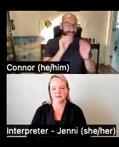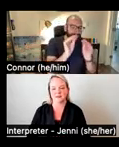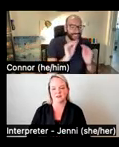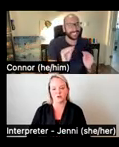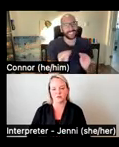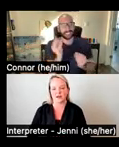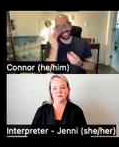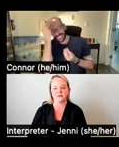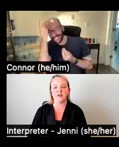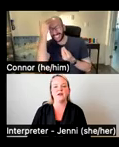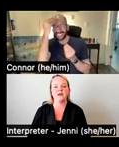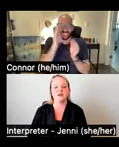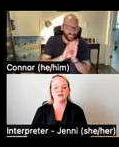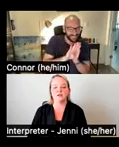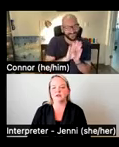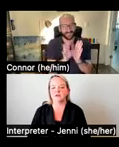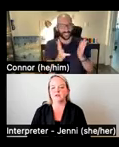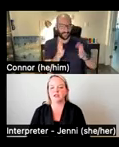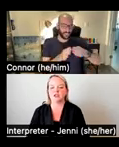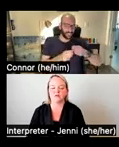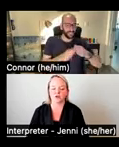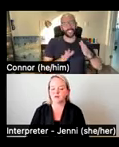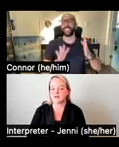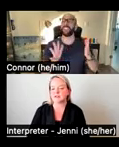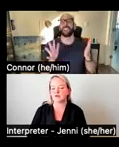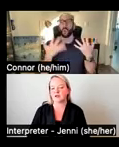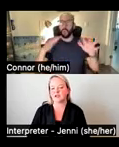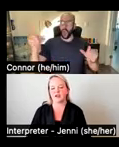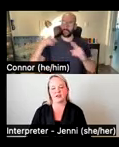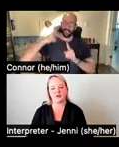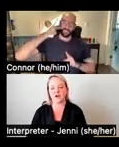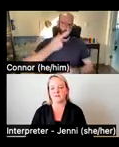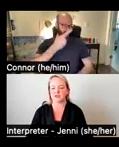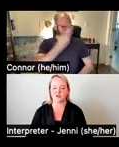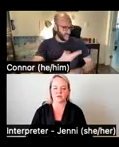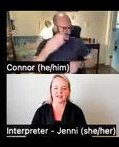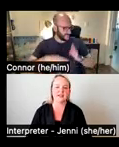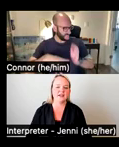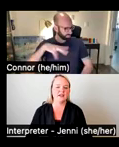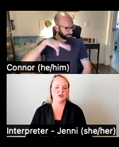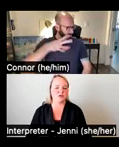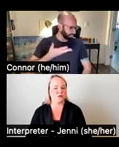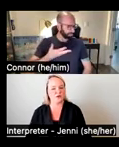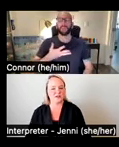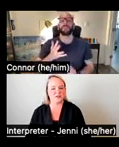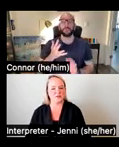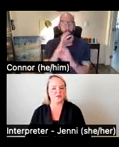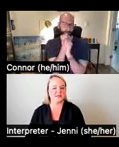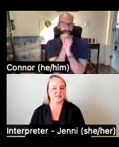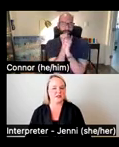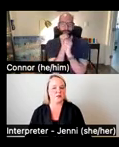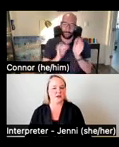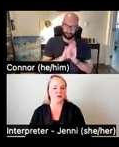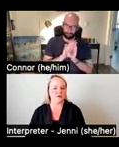who is able to see your profile. So you fill out your information. If you're in the midst of working on it and you're not finished and ready, you don't want other people